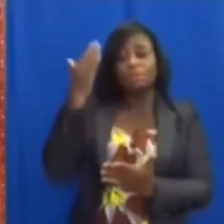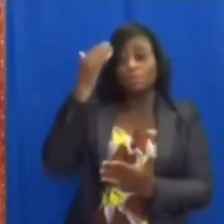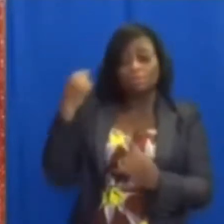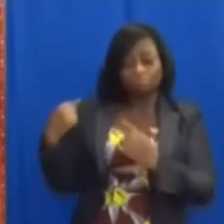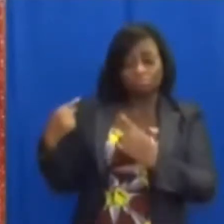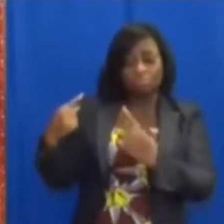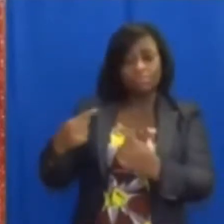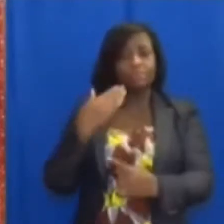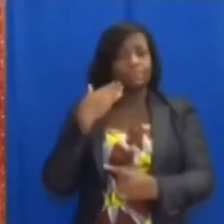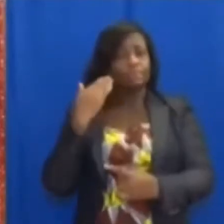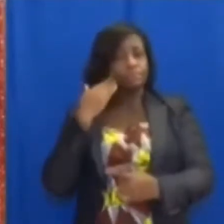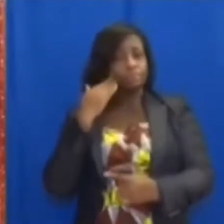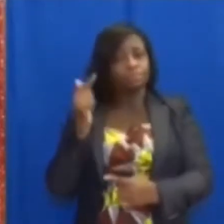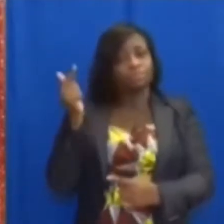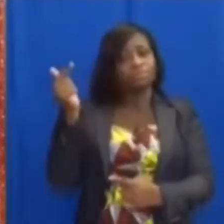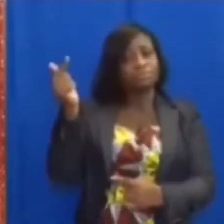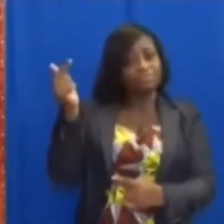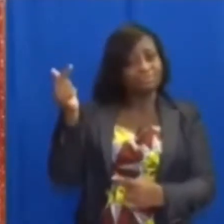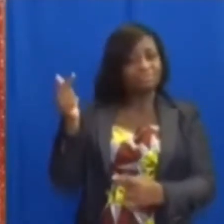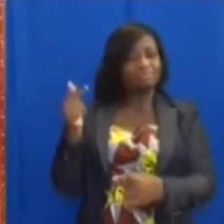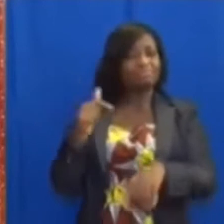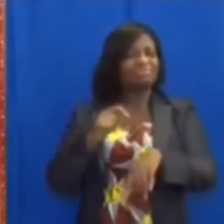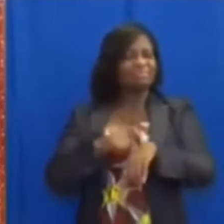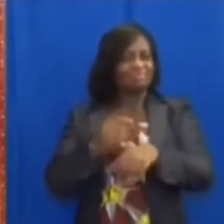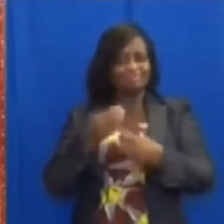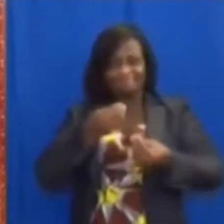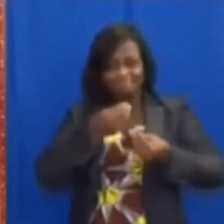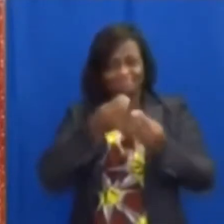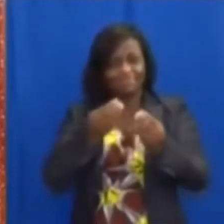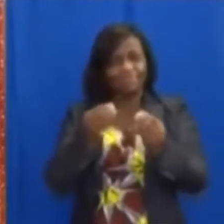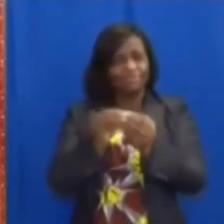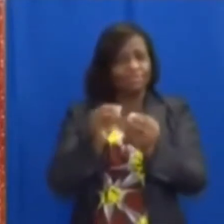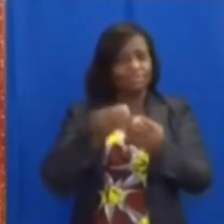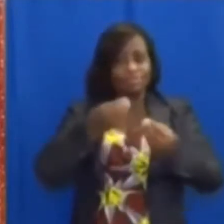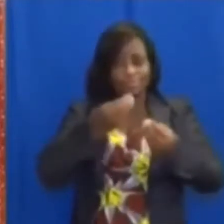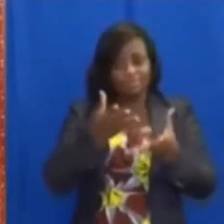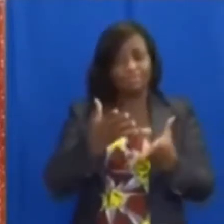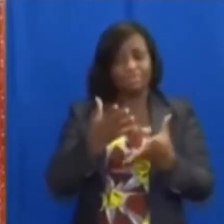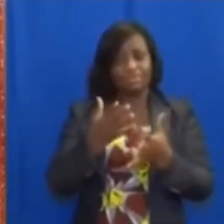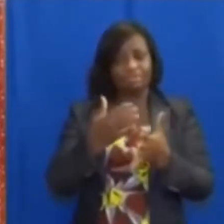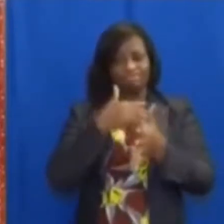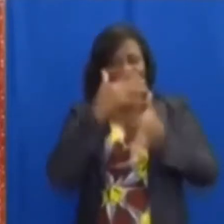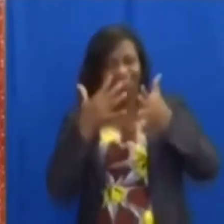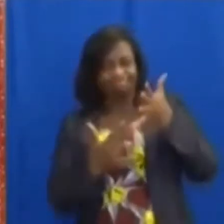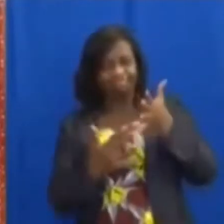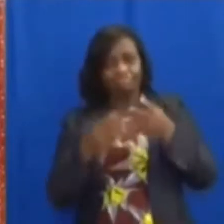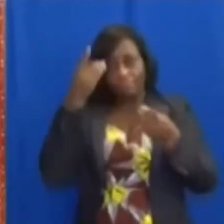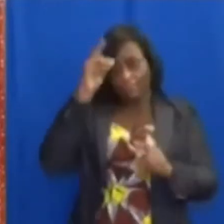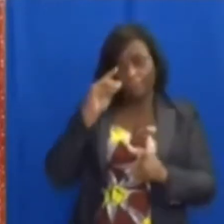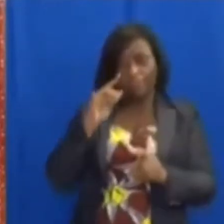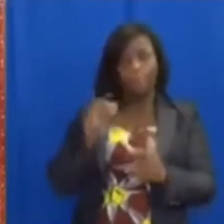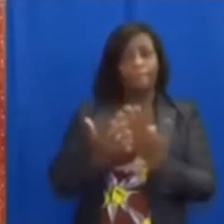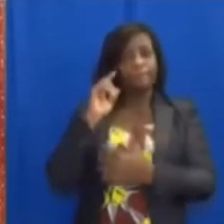That is why I've come into your homes for the 21st time to provide you with further updates on the decisions taken